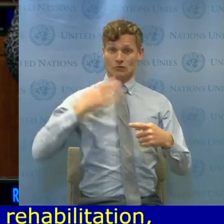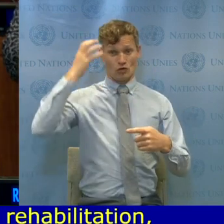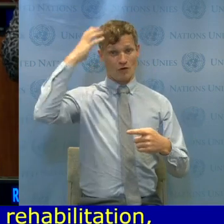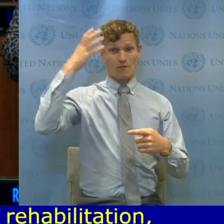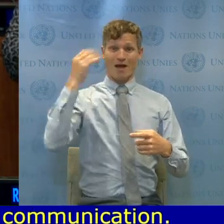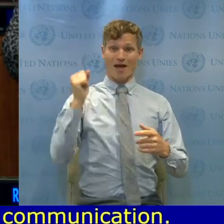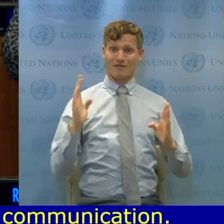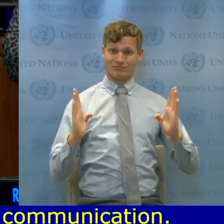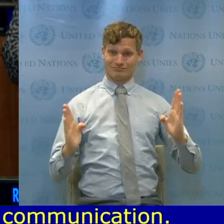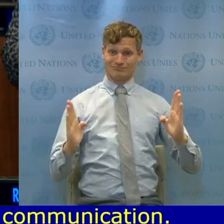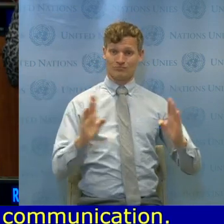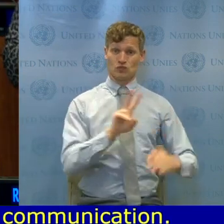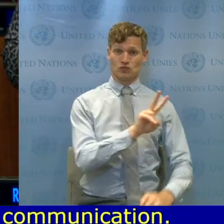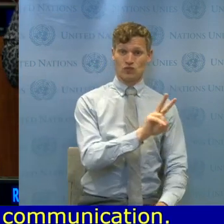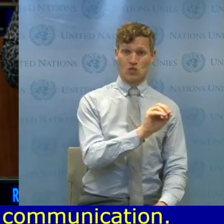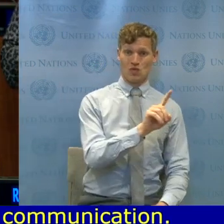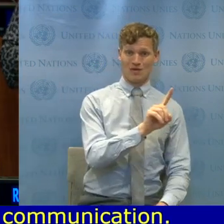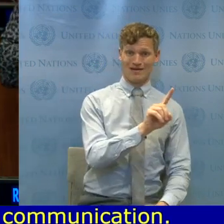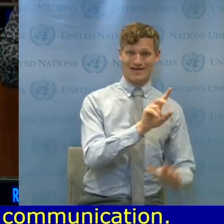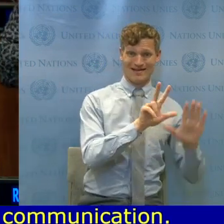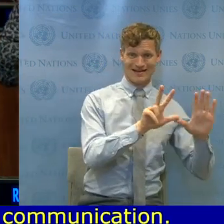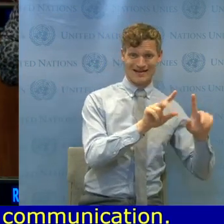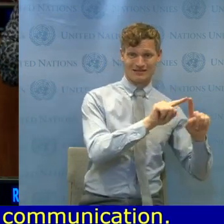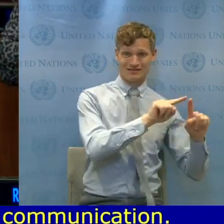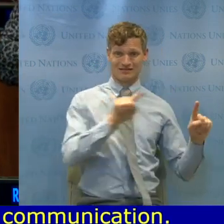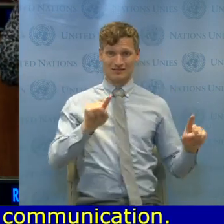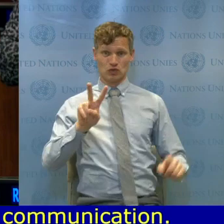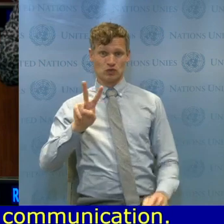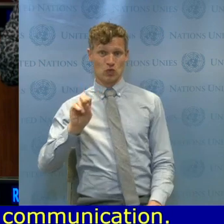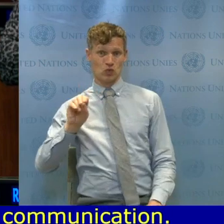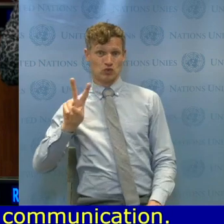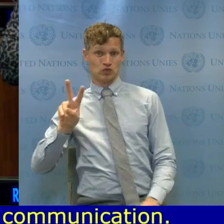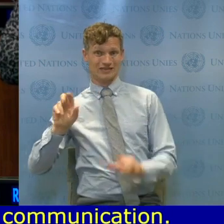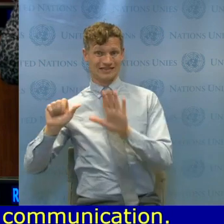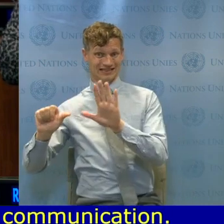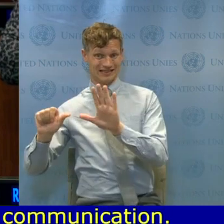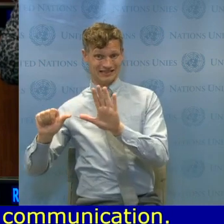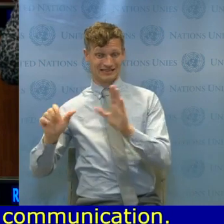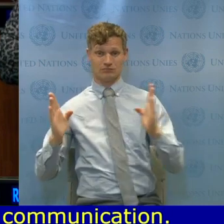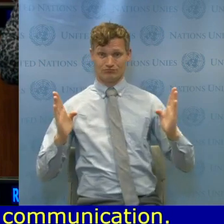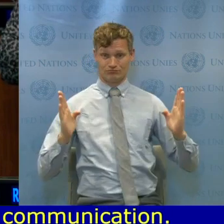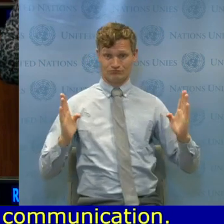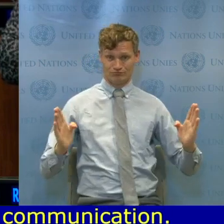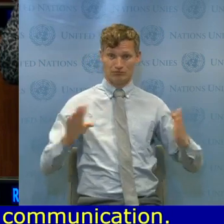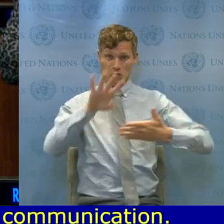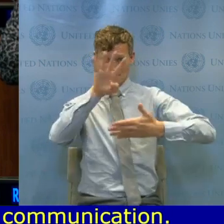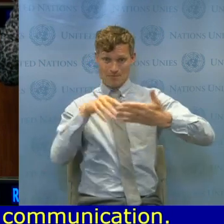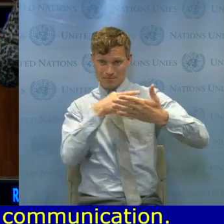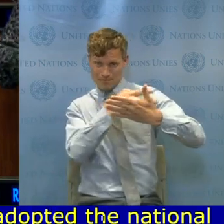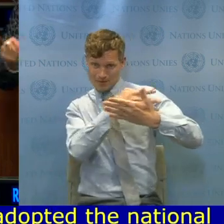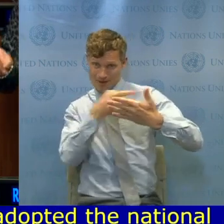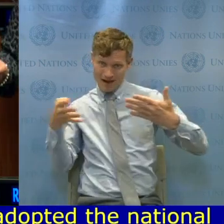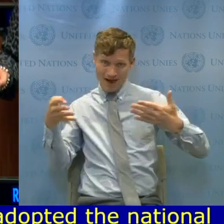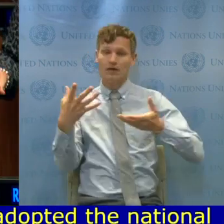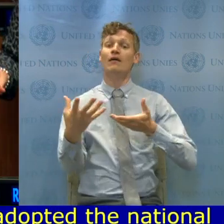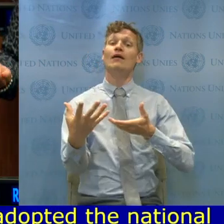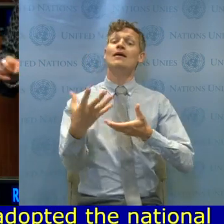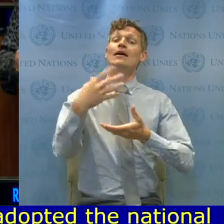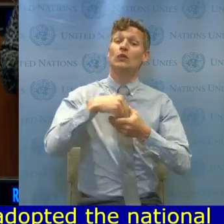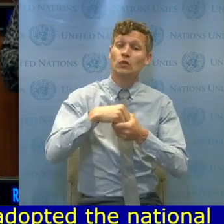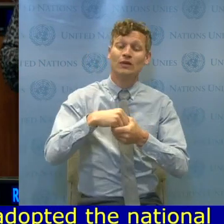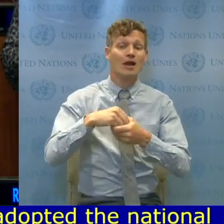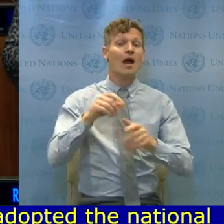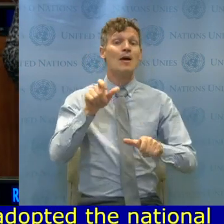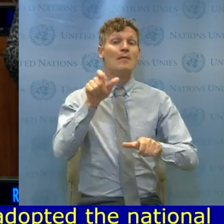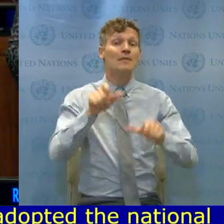2018-2026 on the deinstitutionalization of the persons with intellectual and psychological disabilities from residential